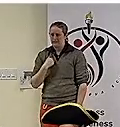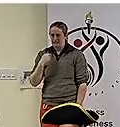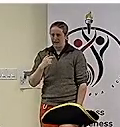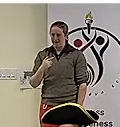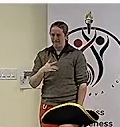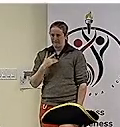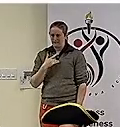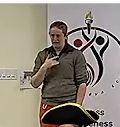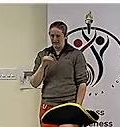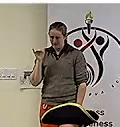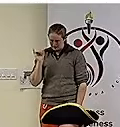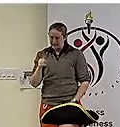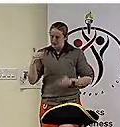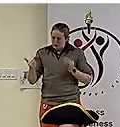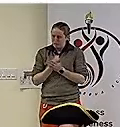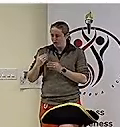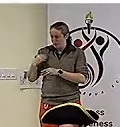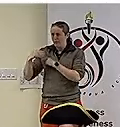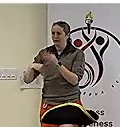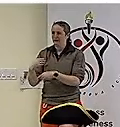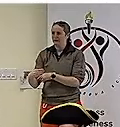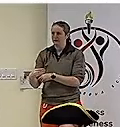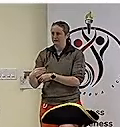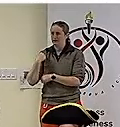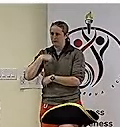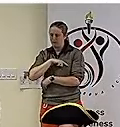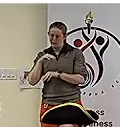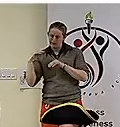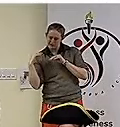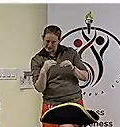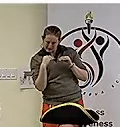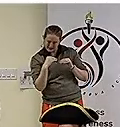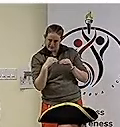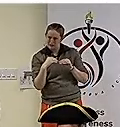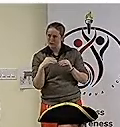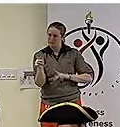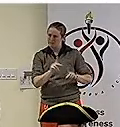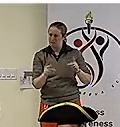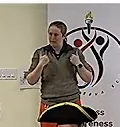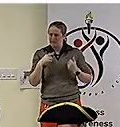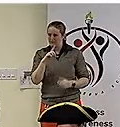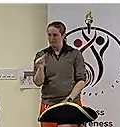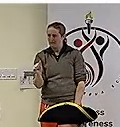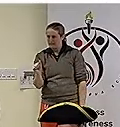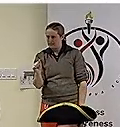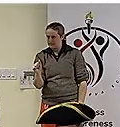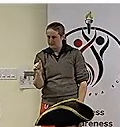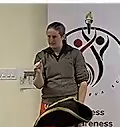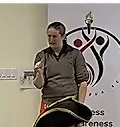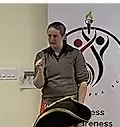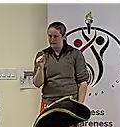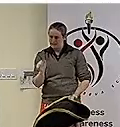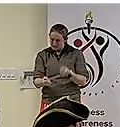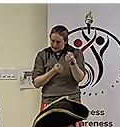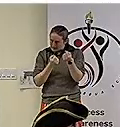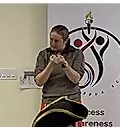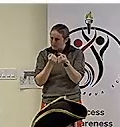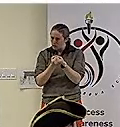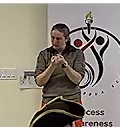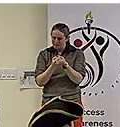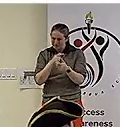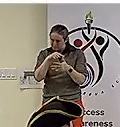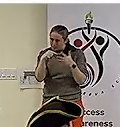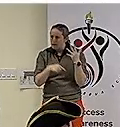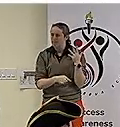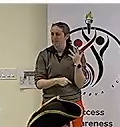we need to teach people, about persons with disabilities and, the struggles and the supports that people need. So